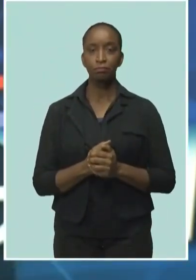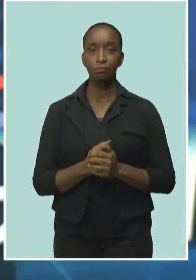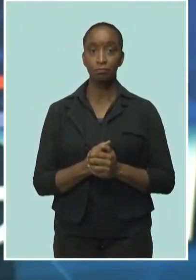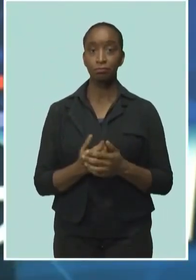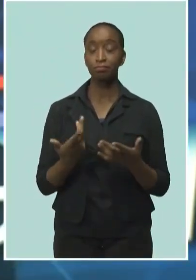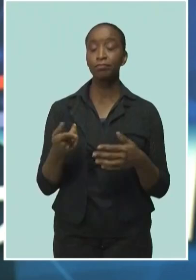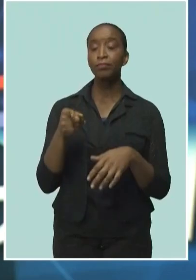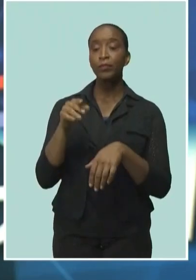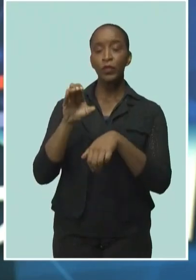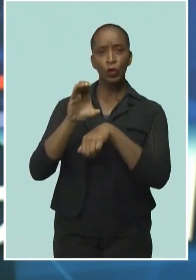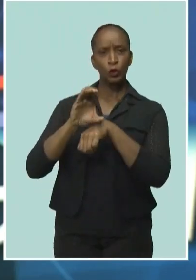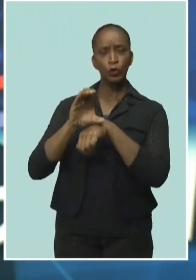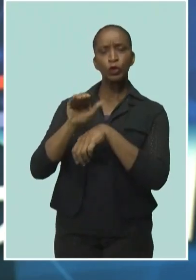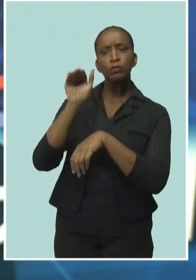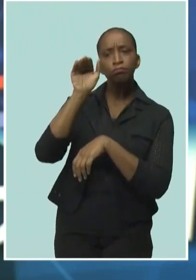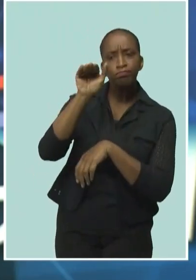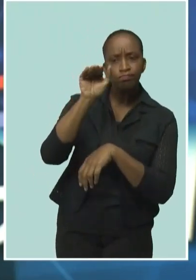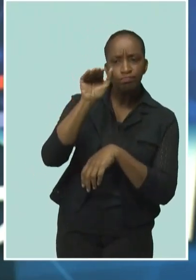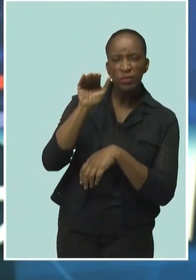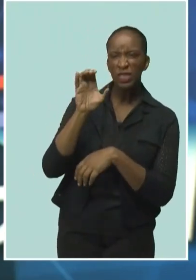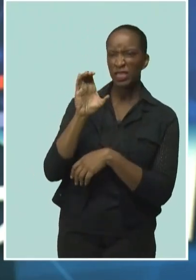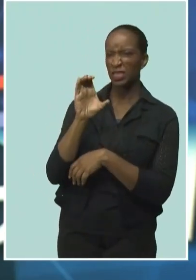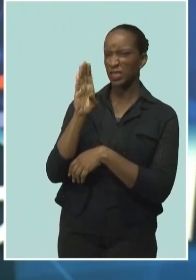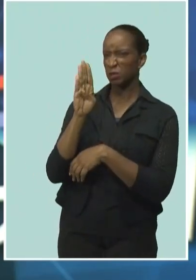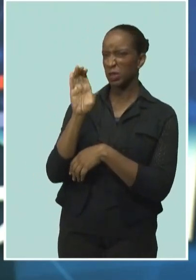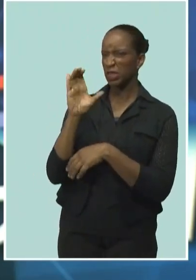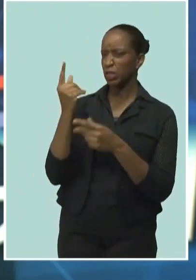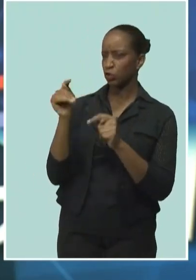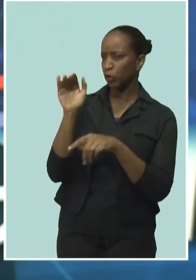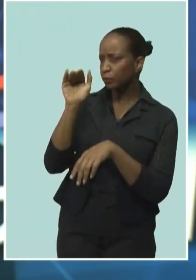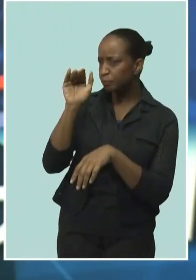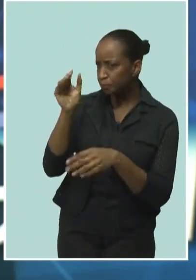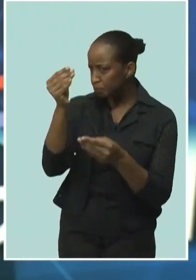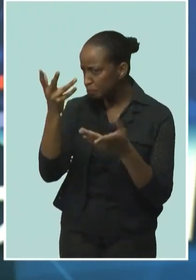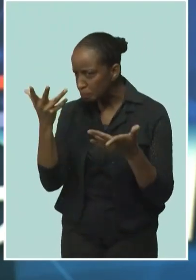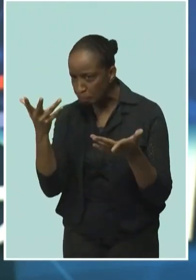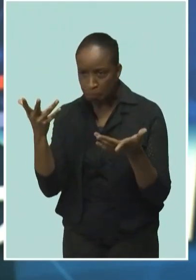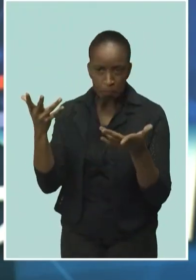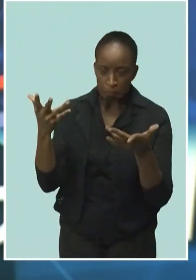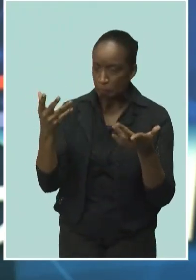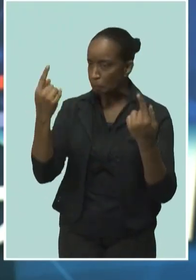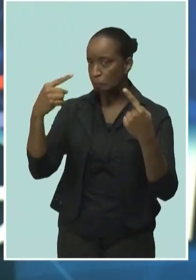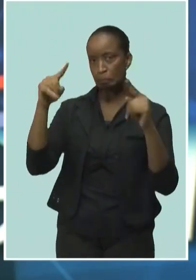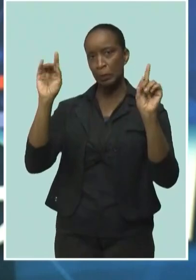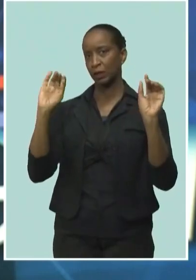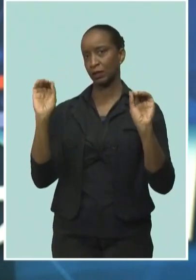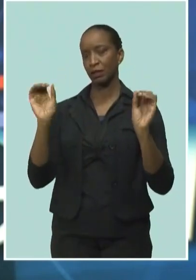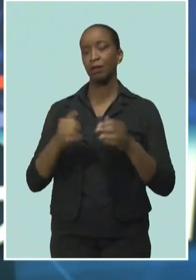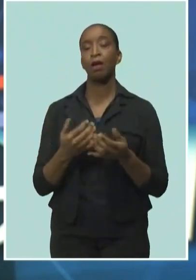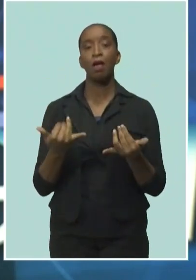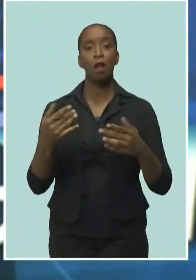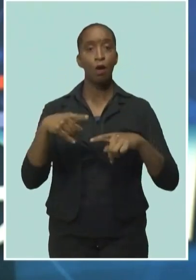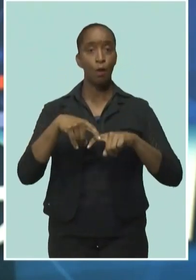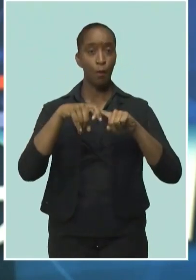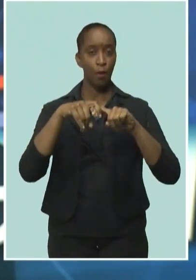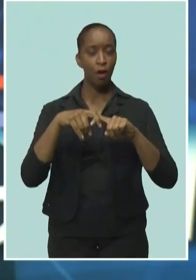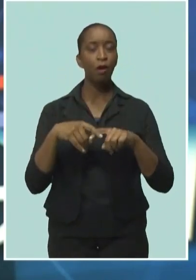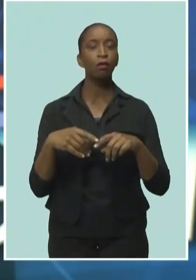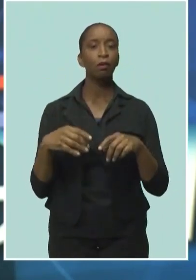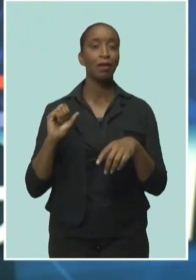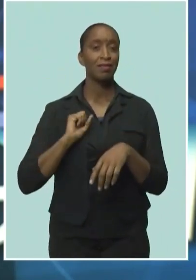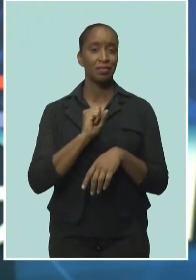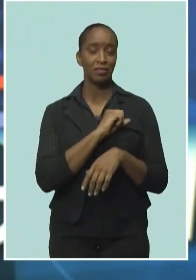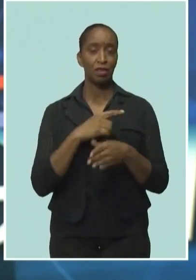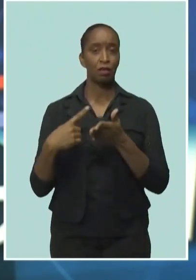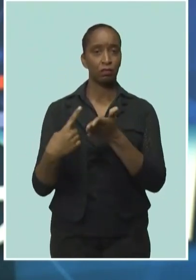comment from the church officials concerning that overgrown lot proved futile. We'll take a break here, but coming up, debate in the Senate on